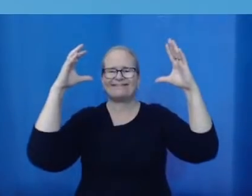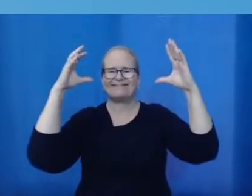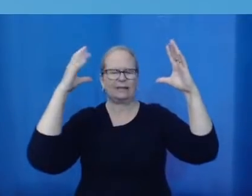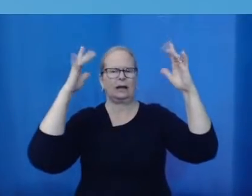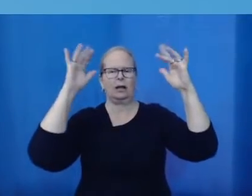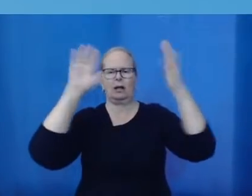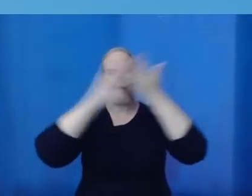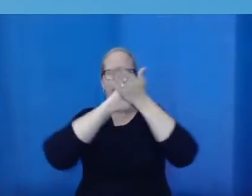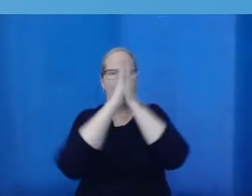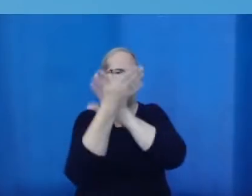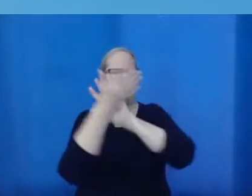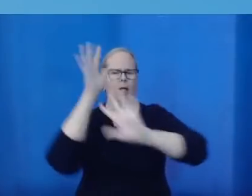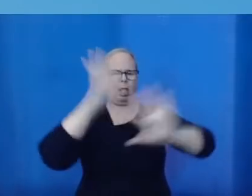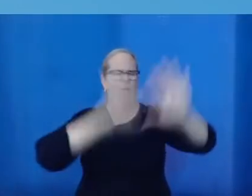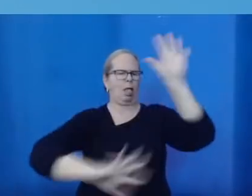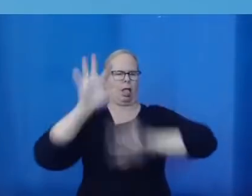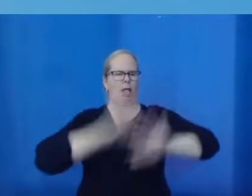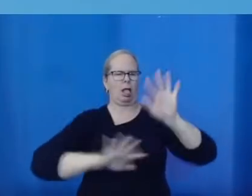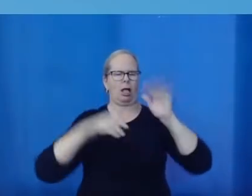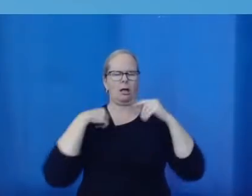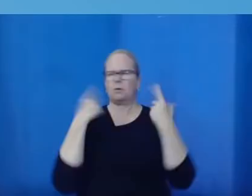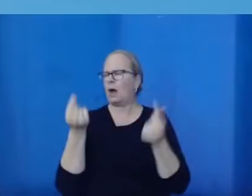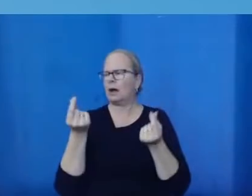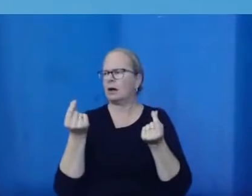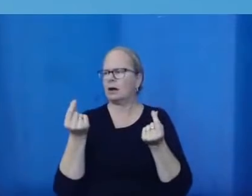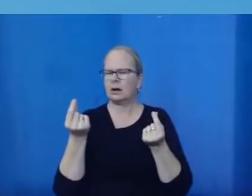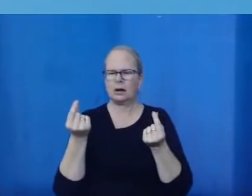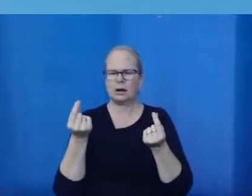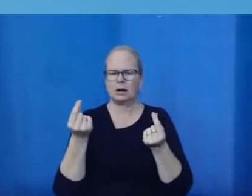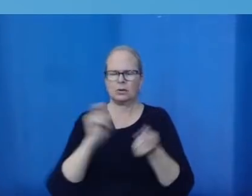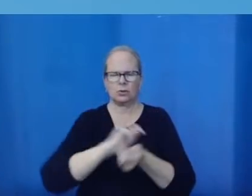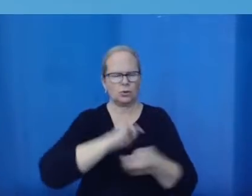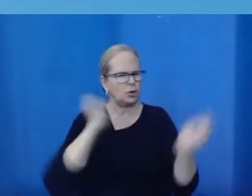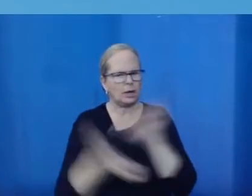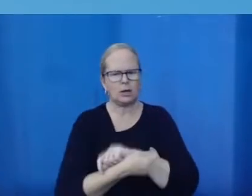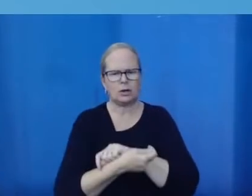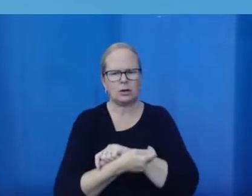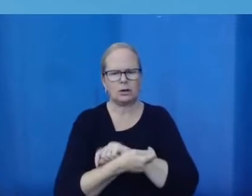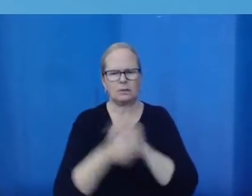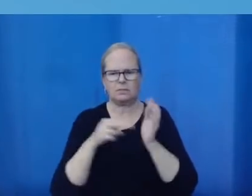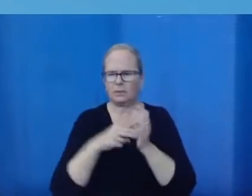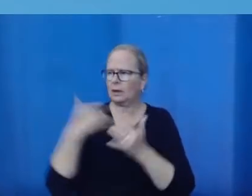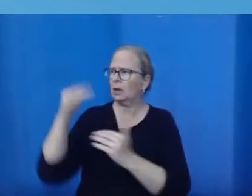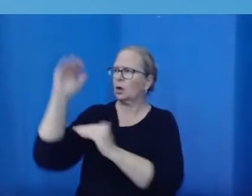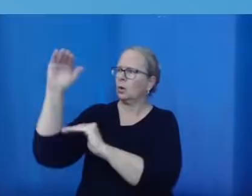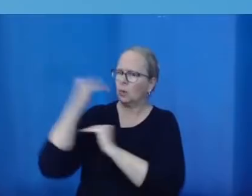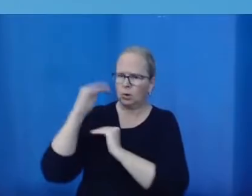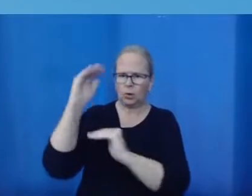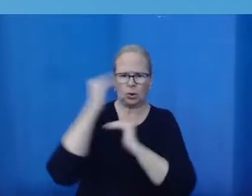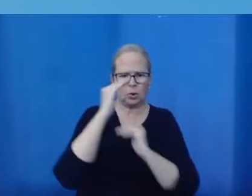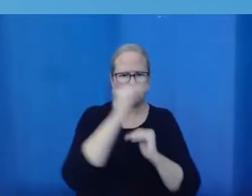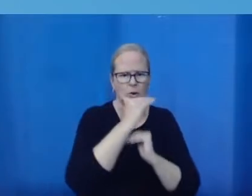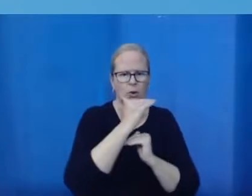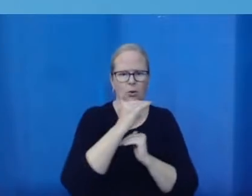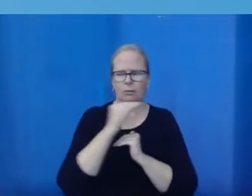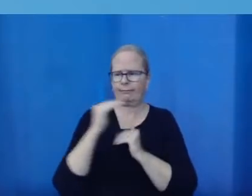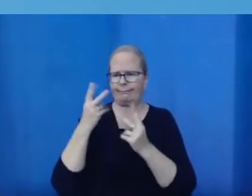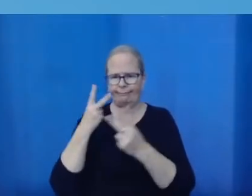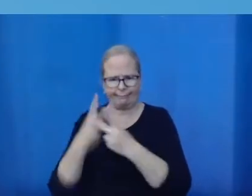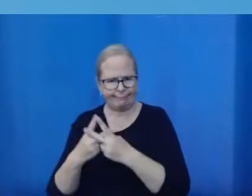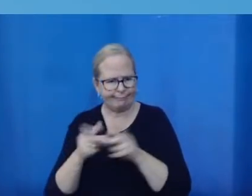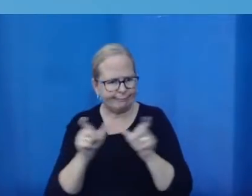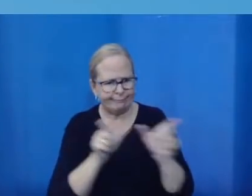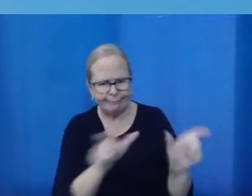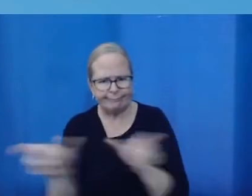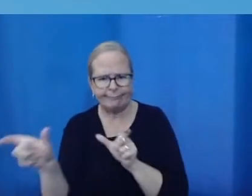the restrictions and the lockdowns and all of those kinds of things, and the inability to participate in the things that are really important to them, even just going on play dates, that